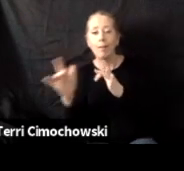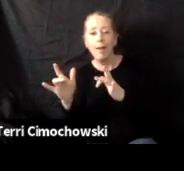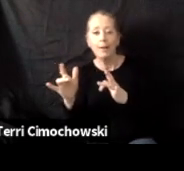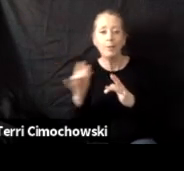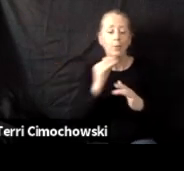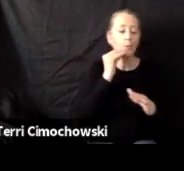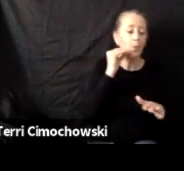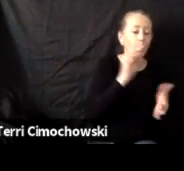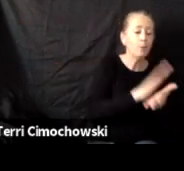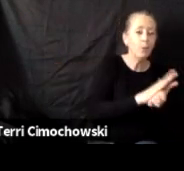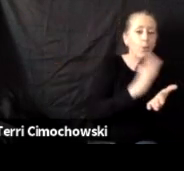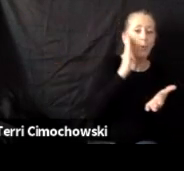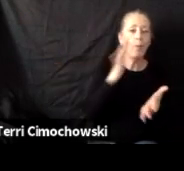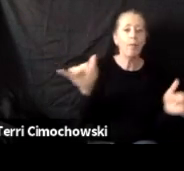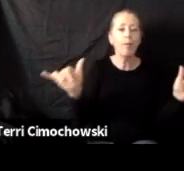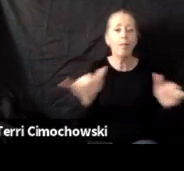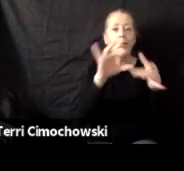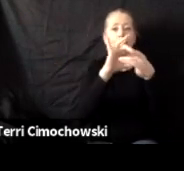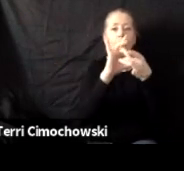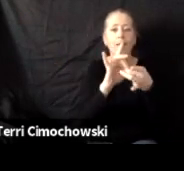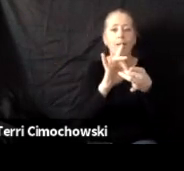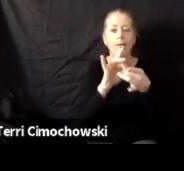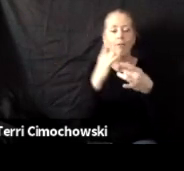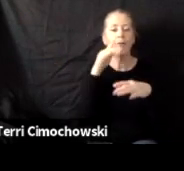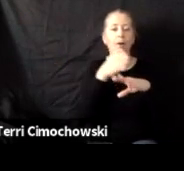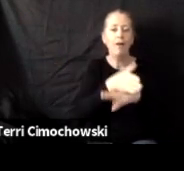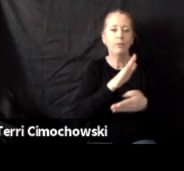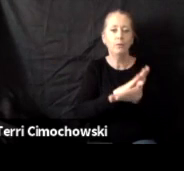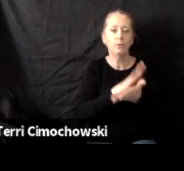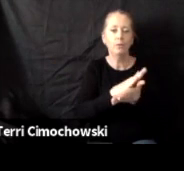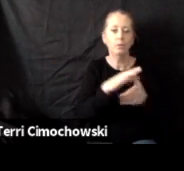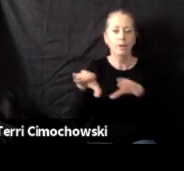co-curriculars and those after-school activities.